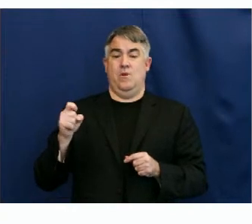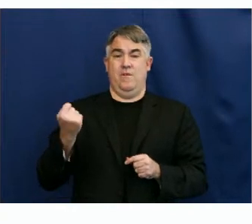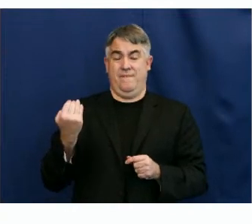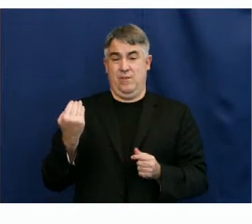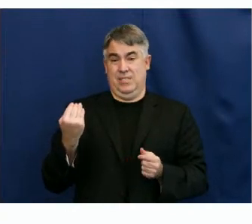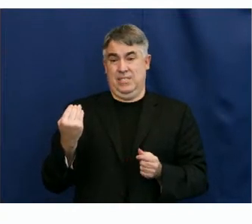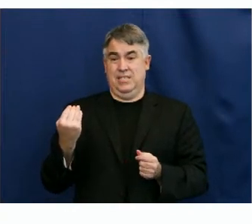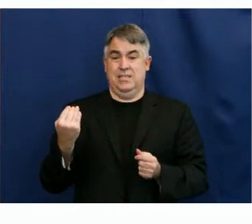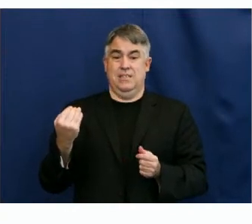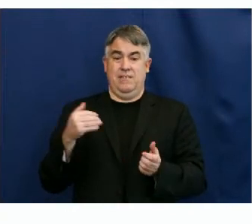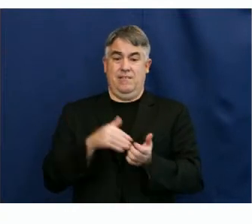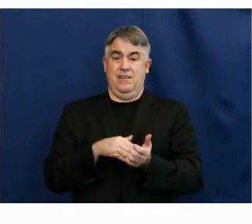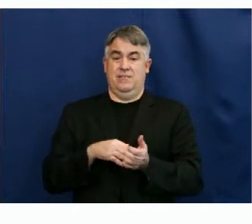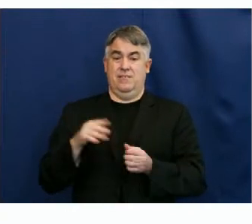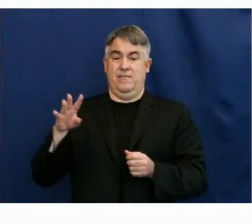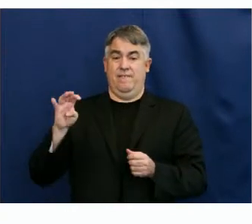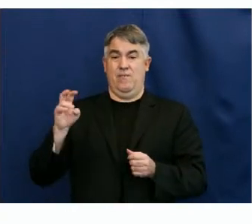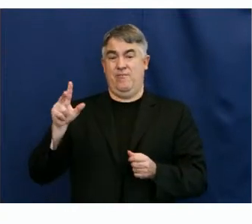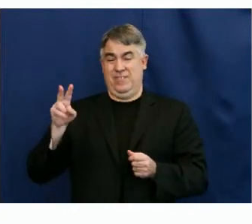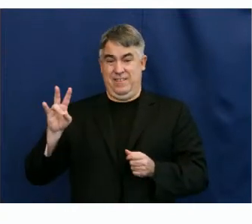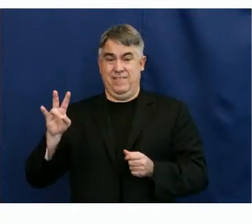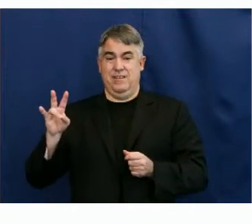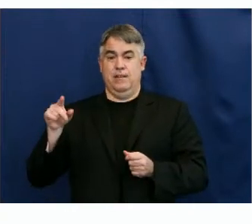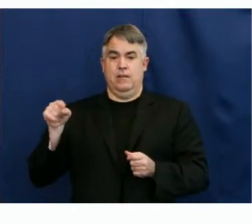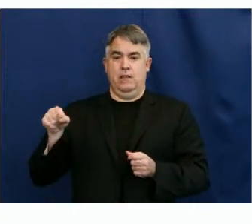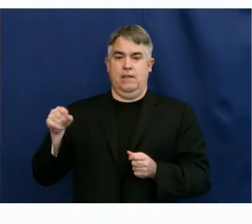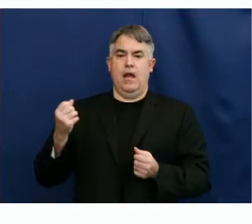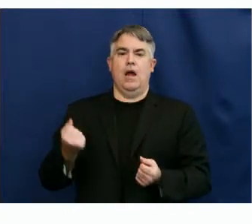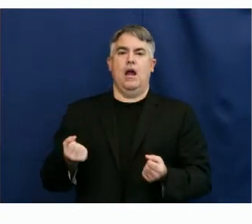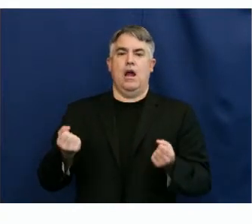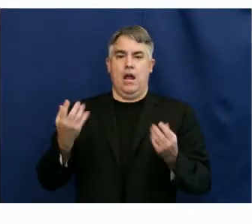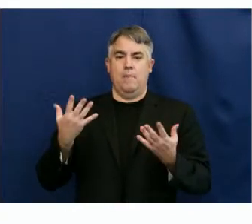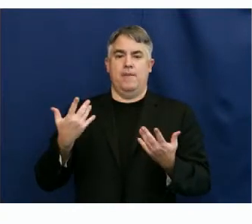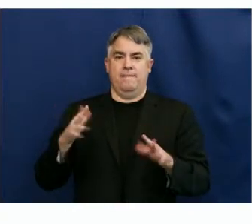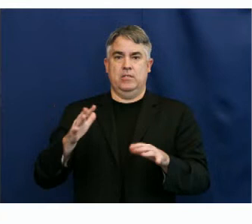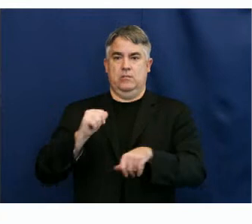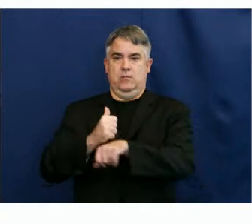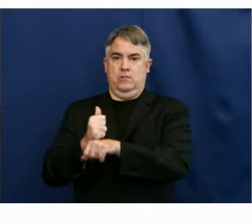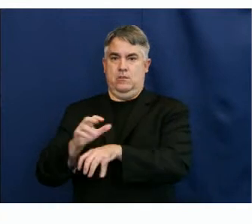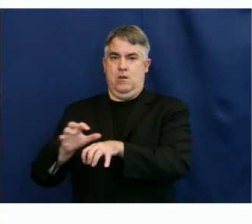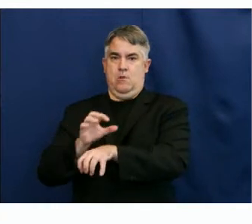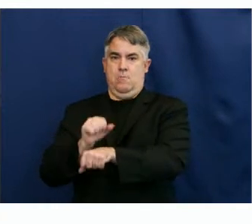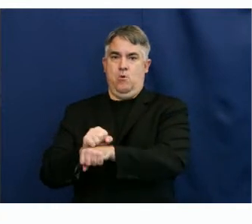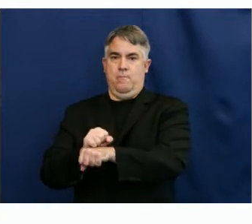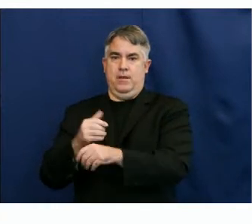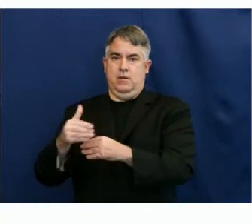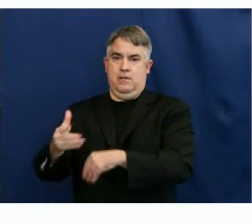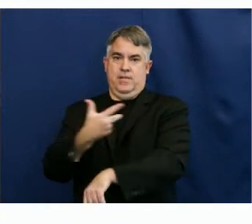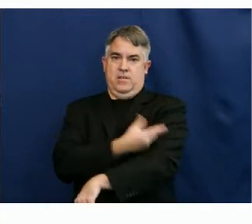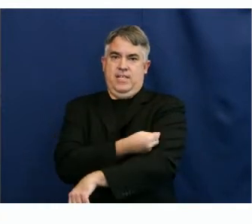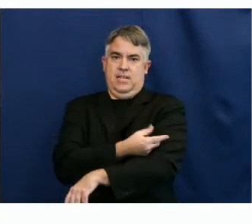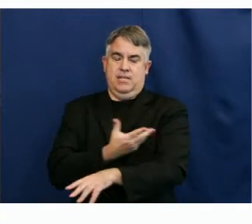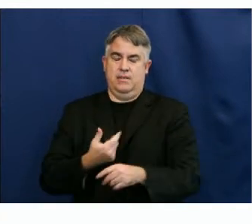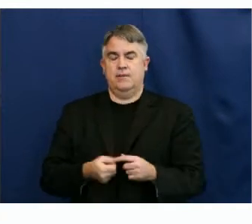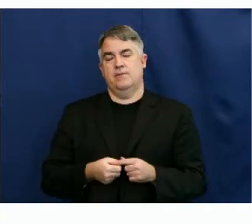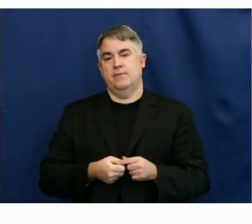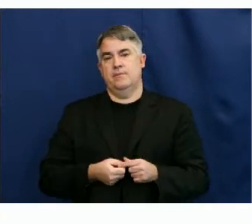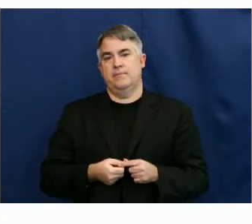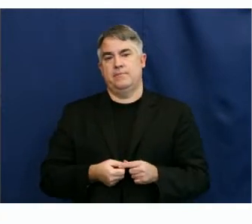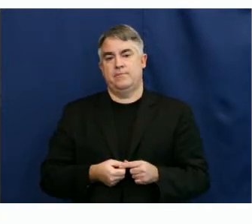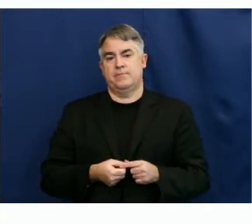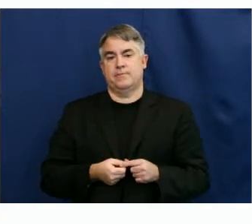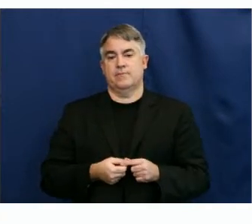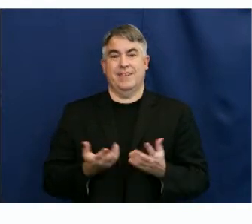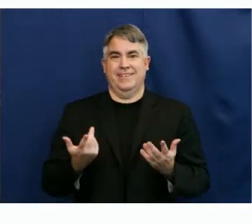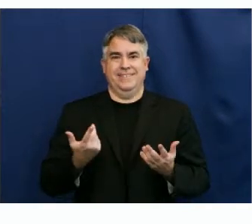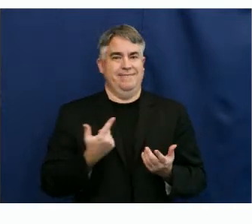numbers get you to a number higher than dosages received. And so that's creating a little bit of the challenge and strain. But again,